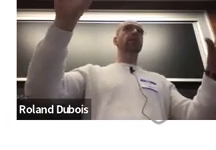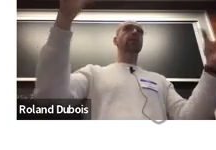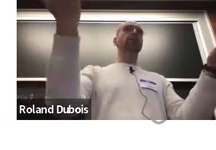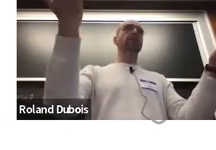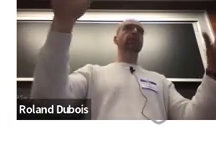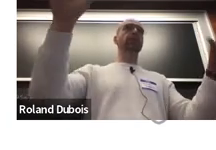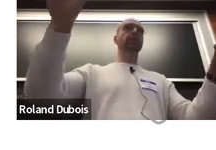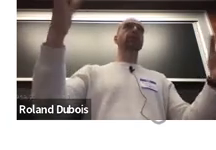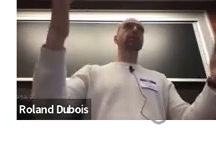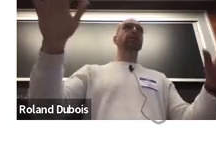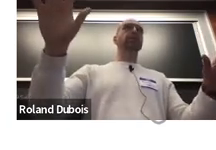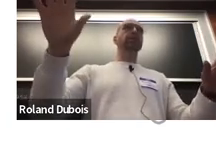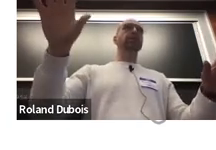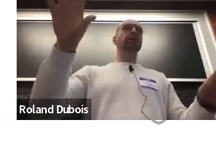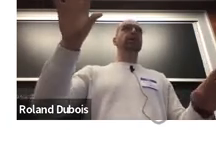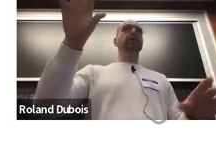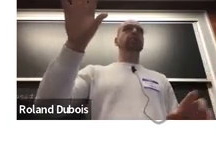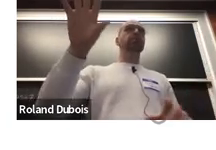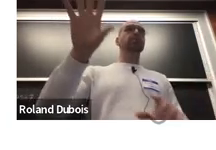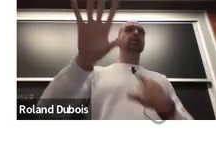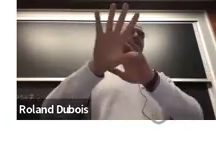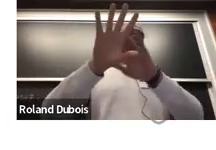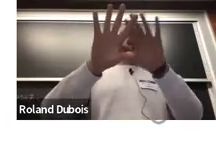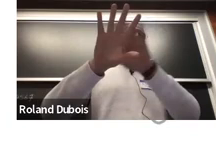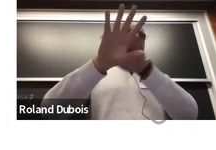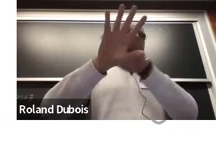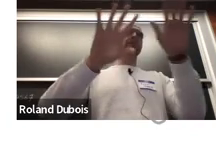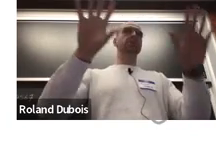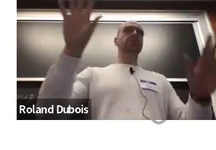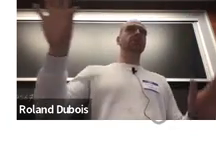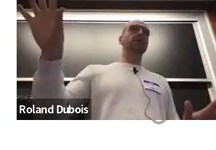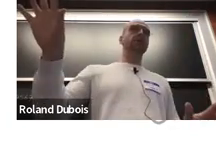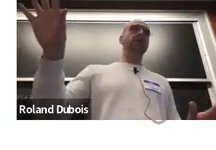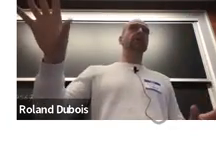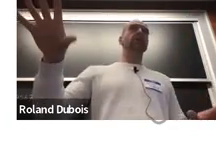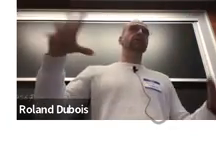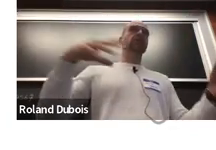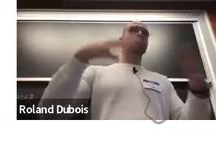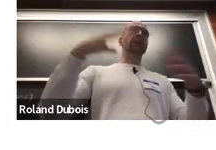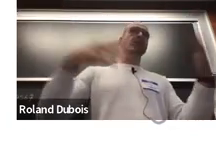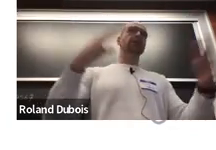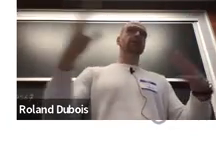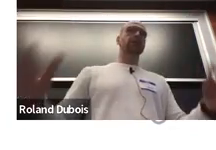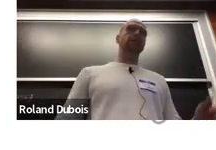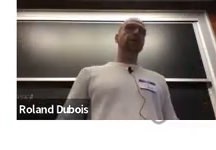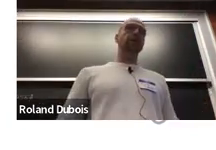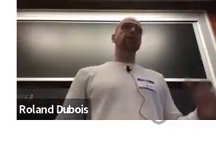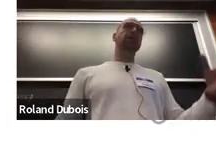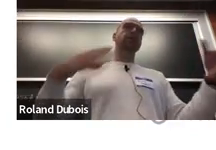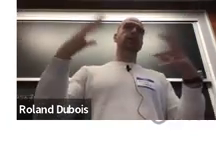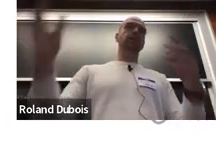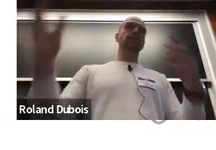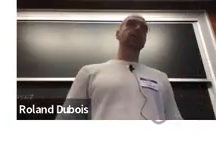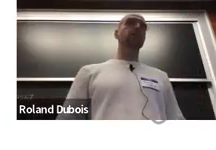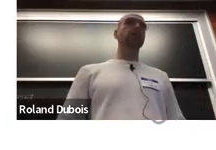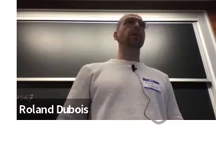a palm up, palm down. It's not as precise as you get every single digit of the finger. So you'll have limitations on technology